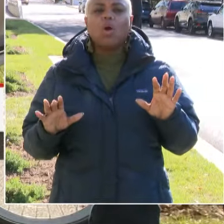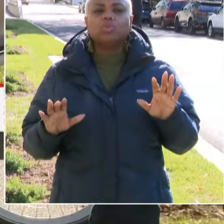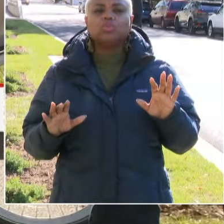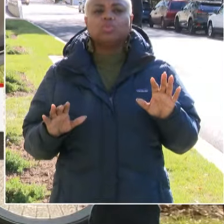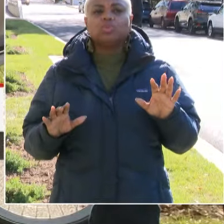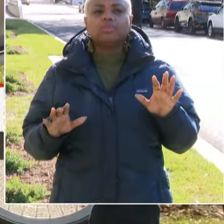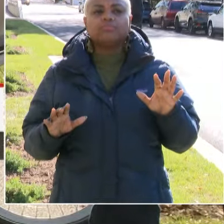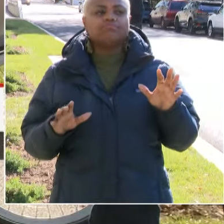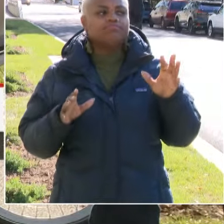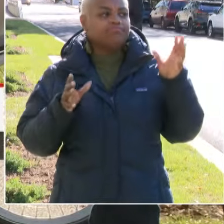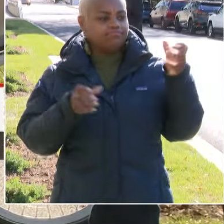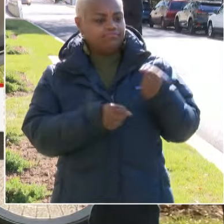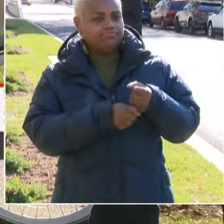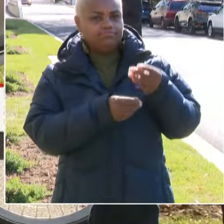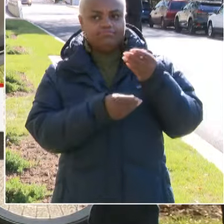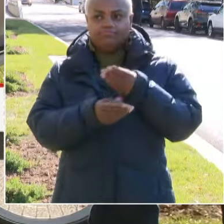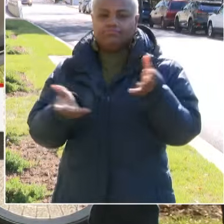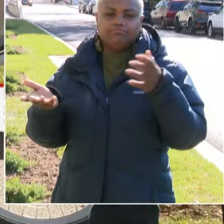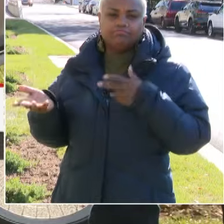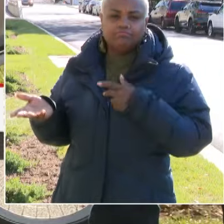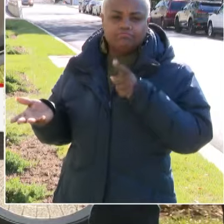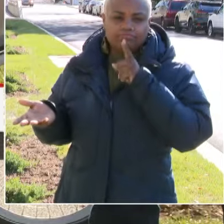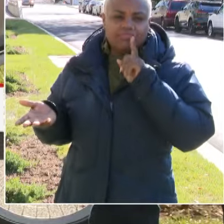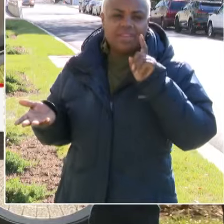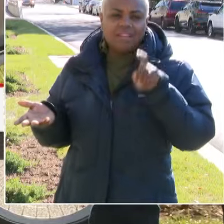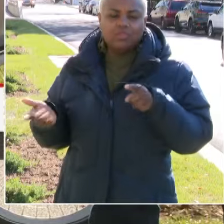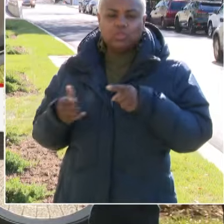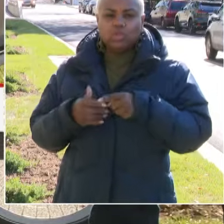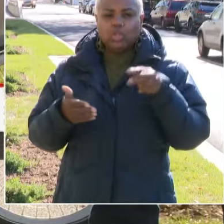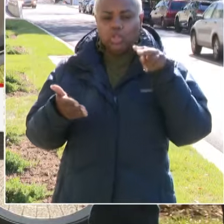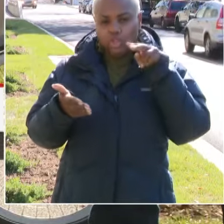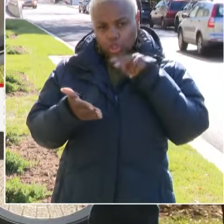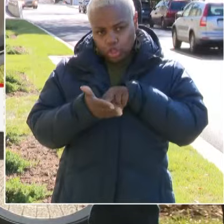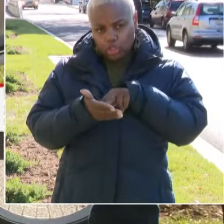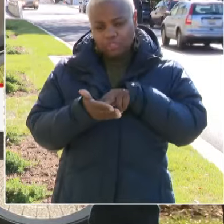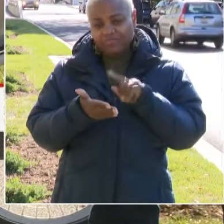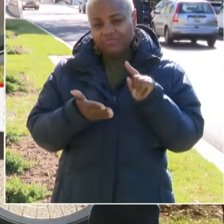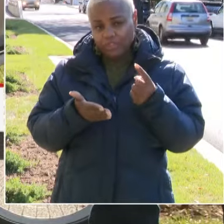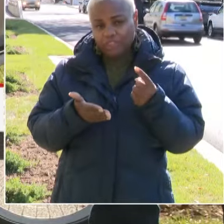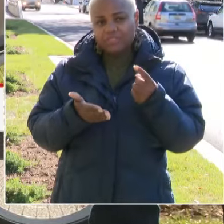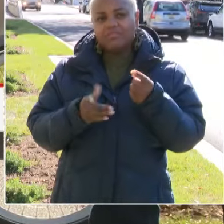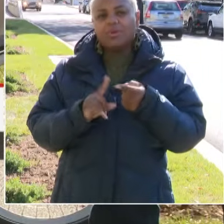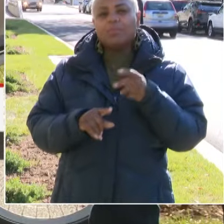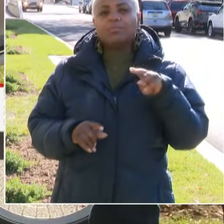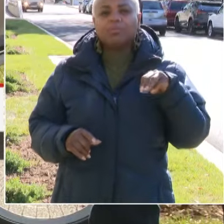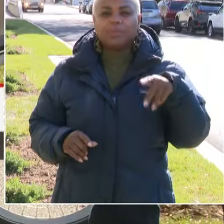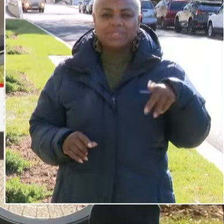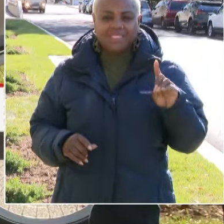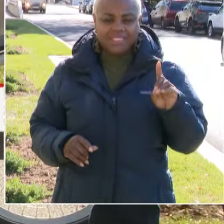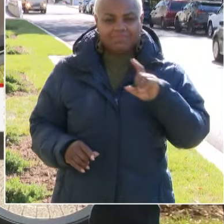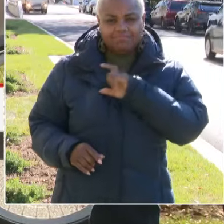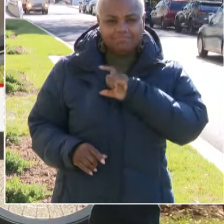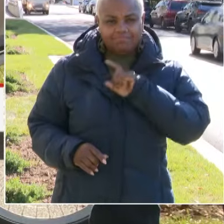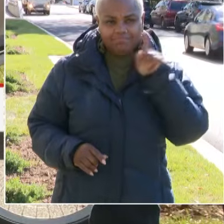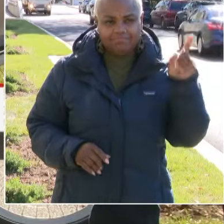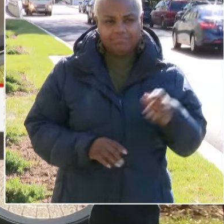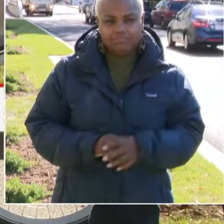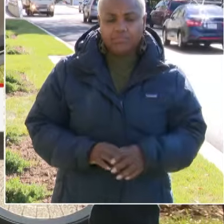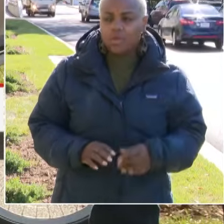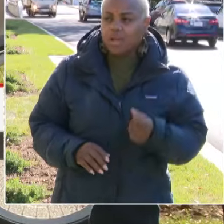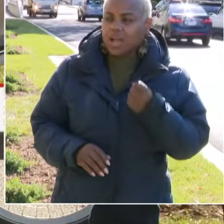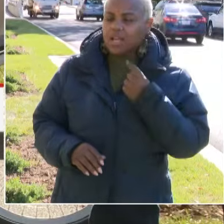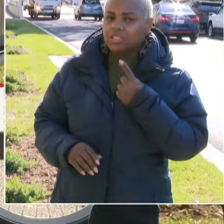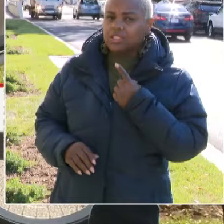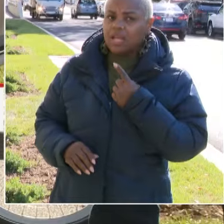statement until because I haven't seen something like that from the MPD. Gotcha. So